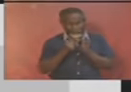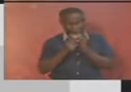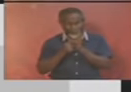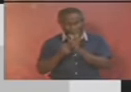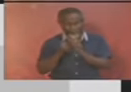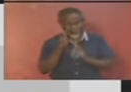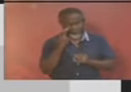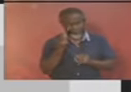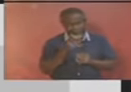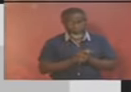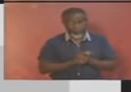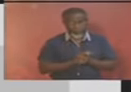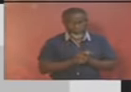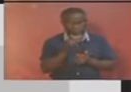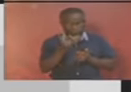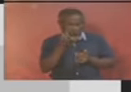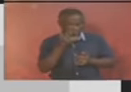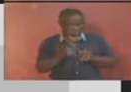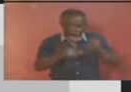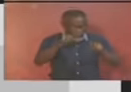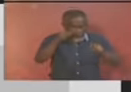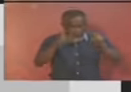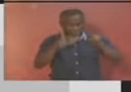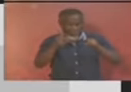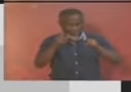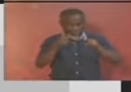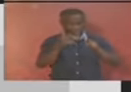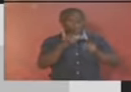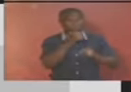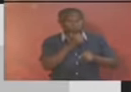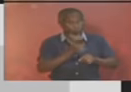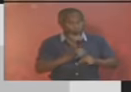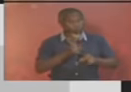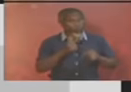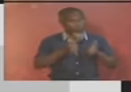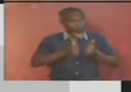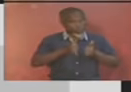some distribution by age, and we go again from the left to the right.